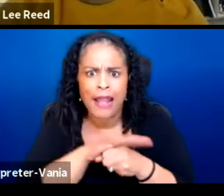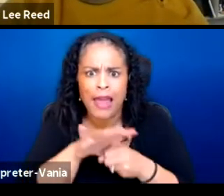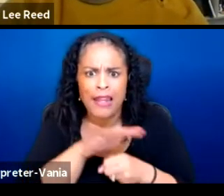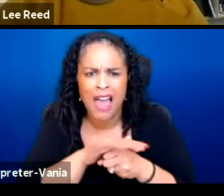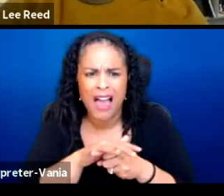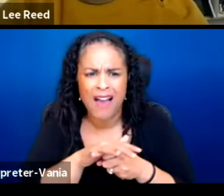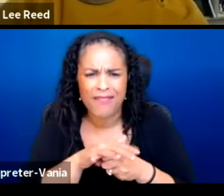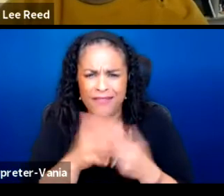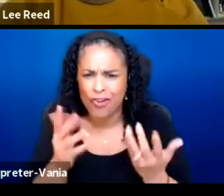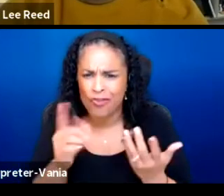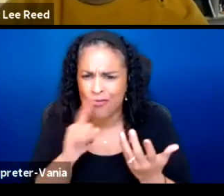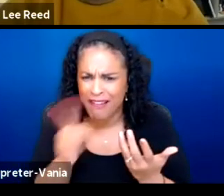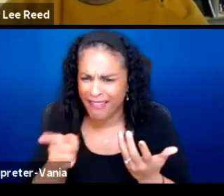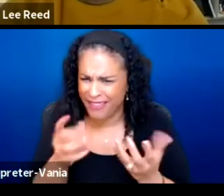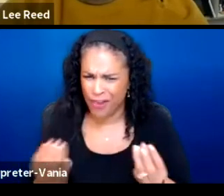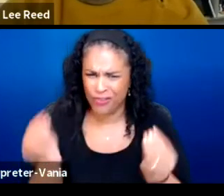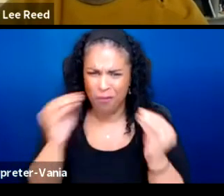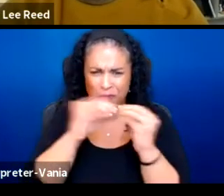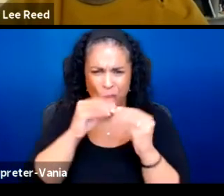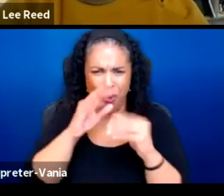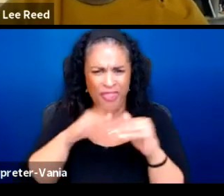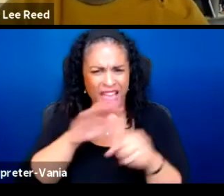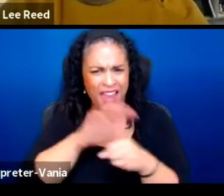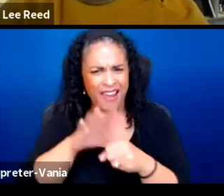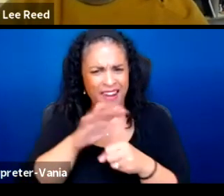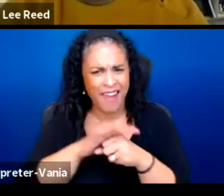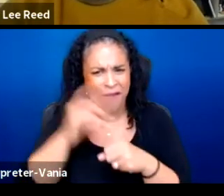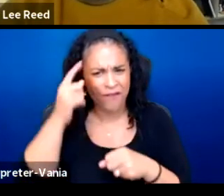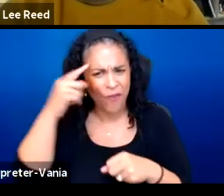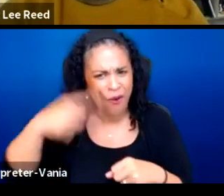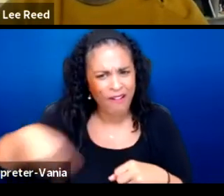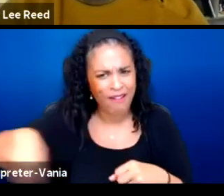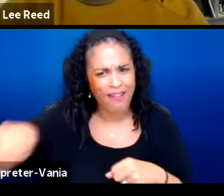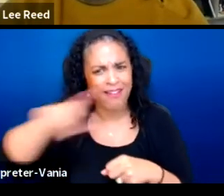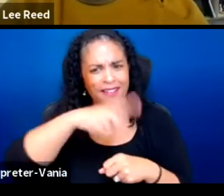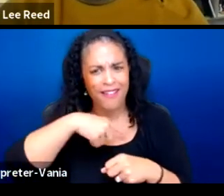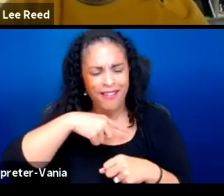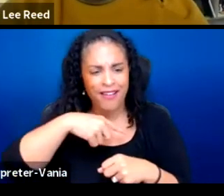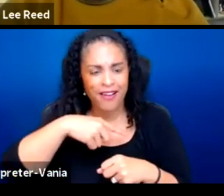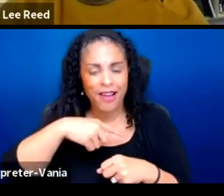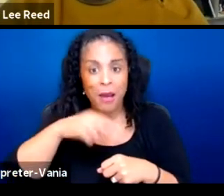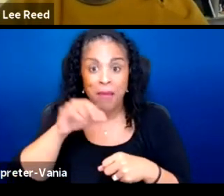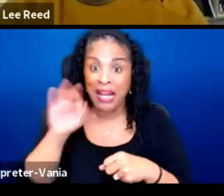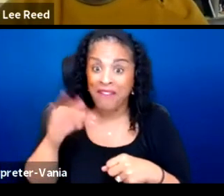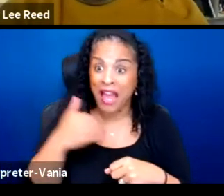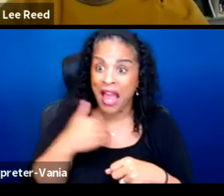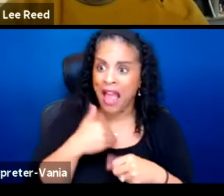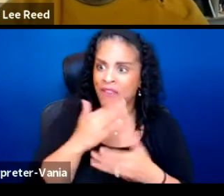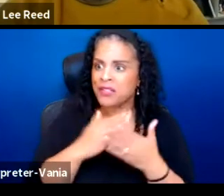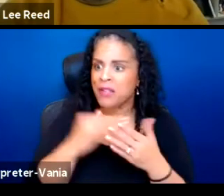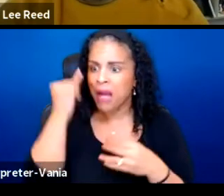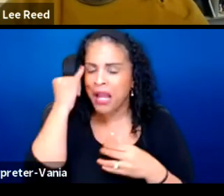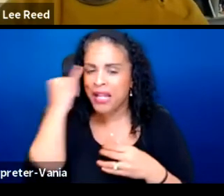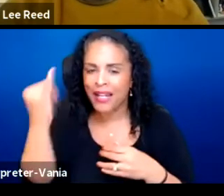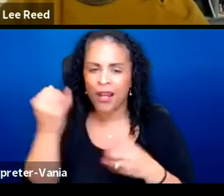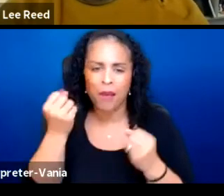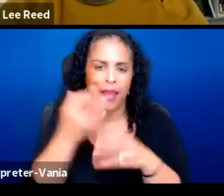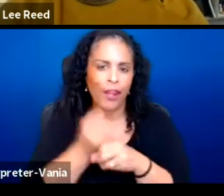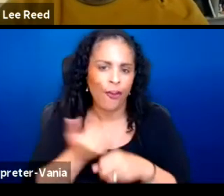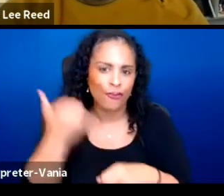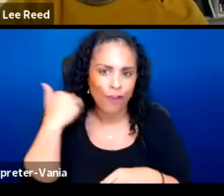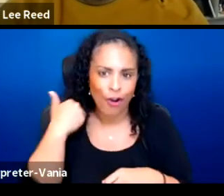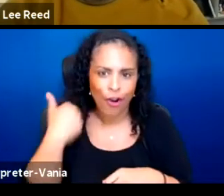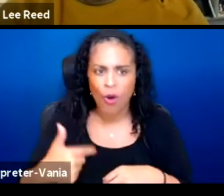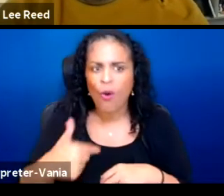more than enough. And so it is this notion of that, you know, years ago, I would